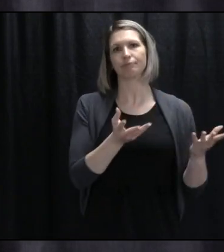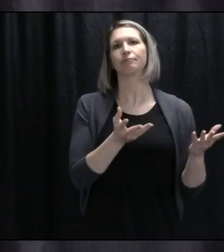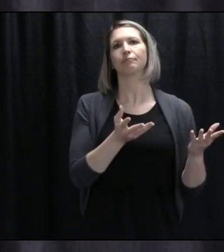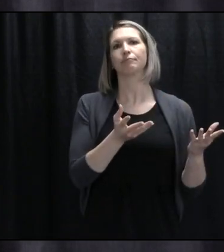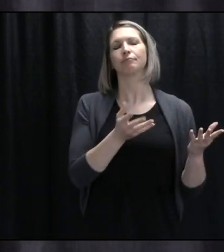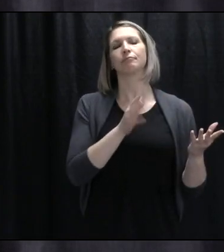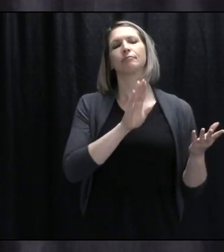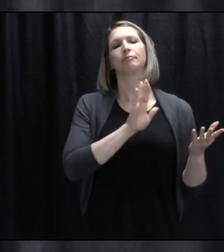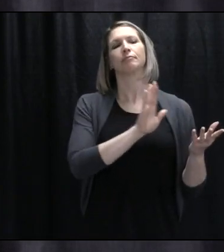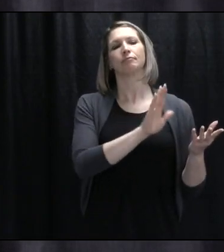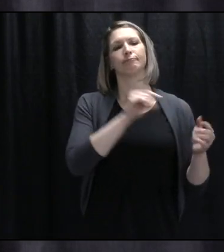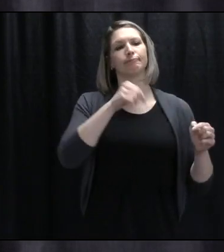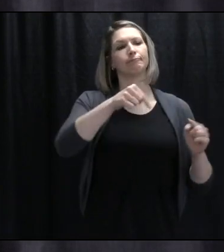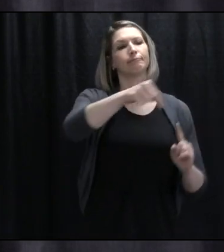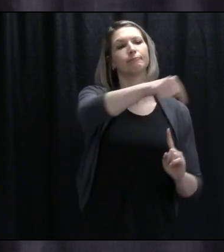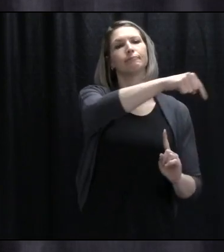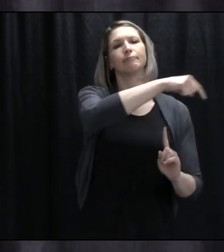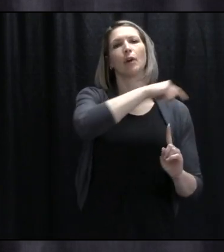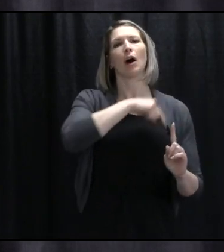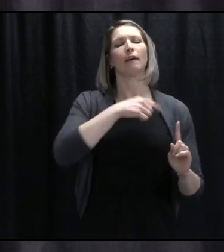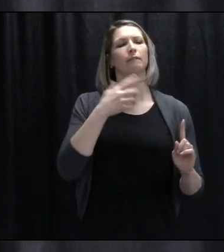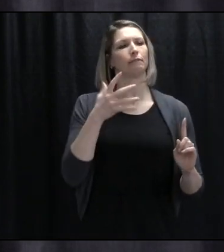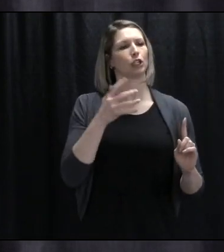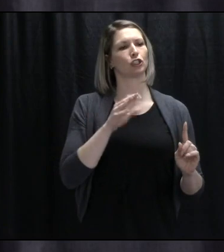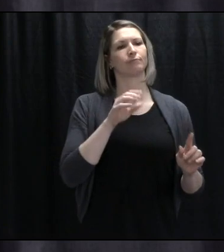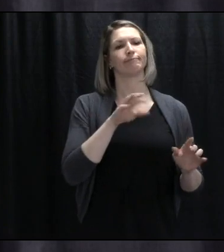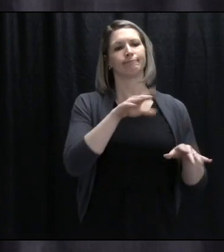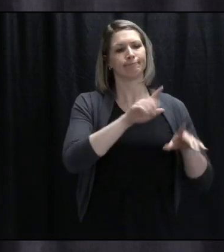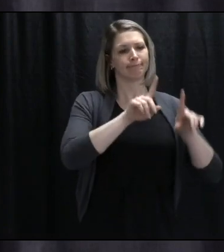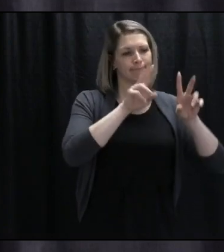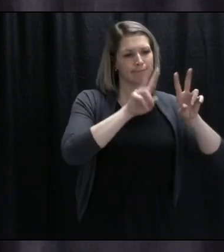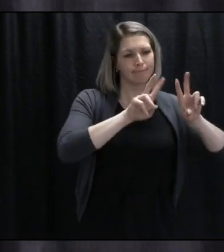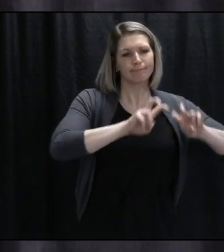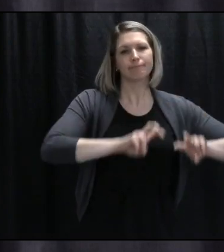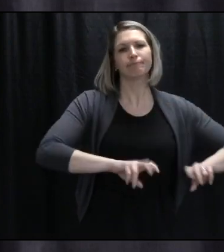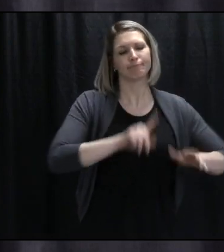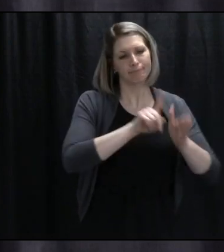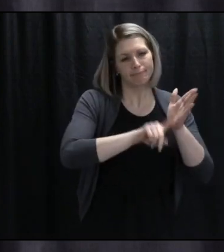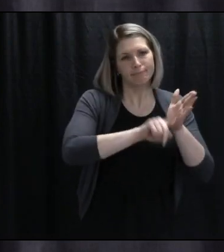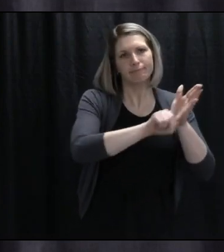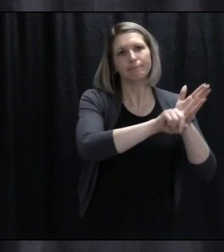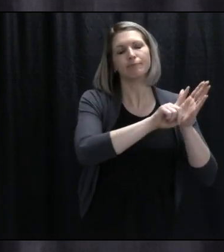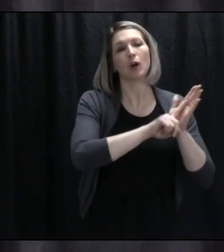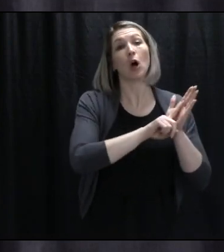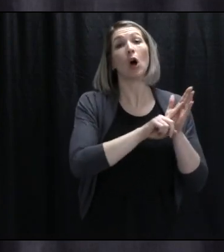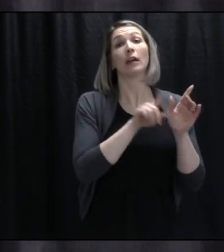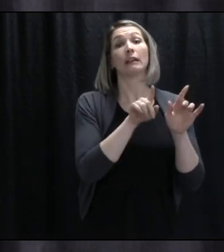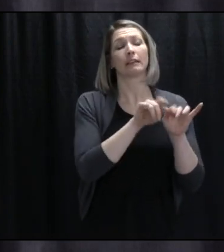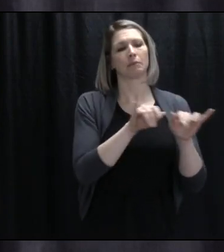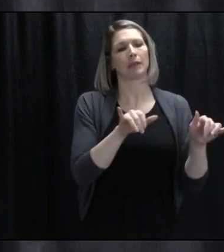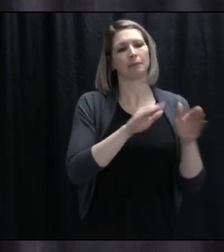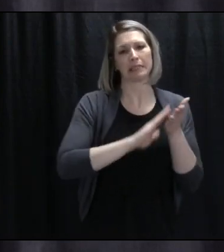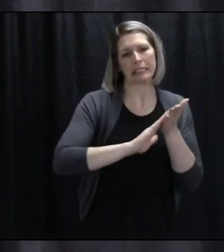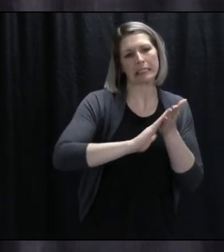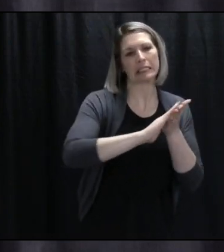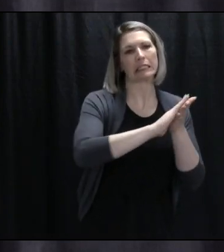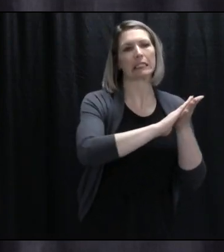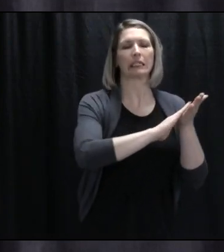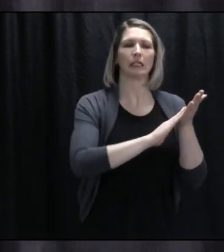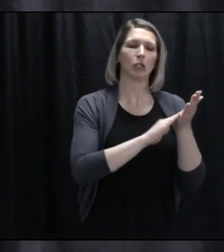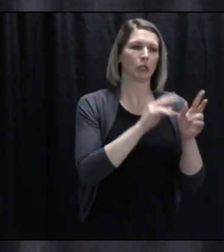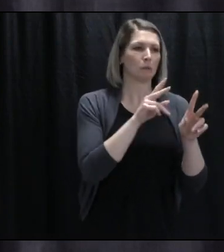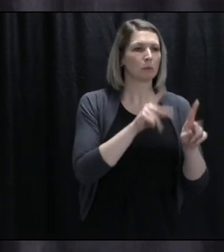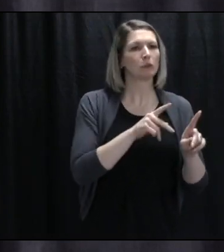immediately implemented, including extra cleaning and disinfecting and staff screening. Testing of all residents in close contact